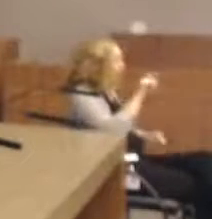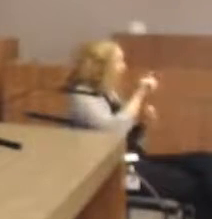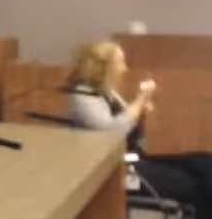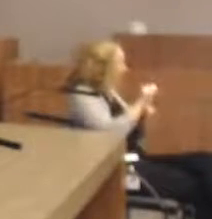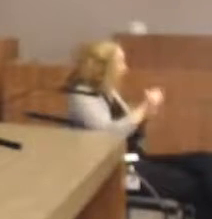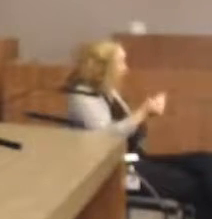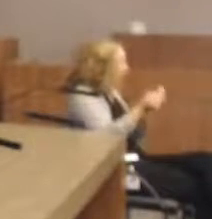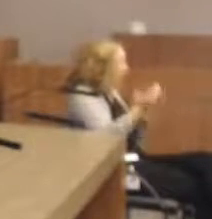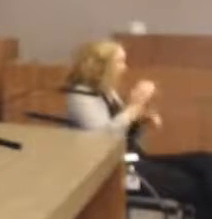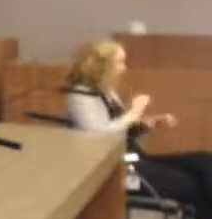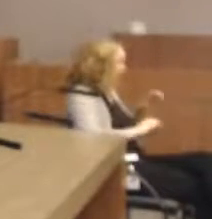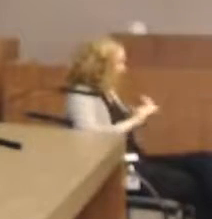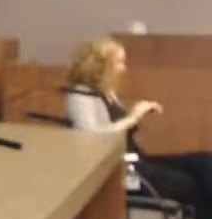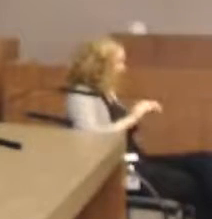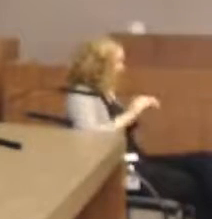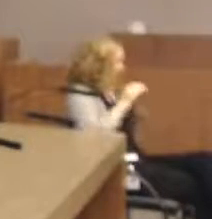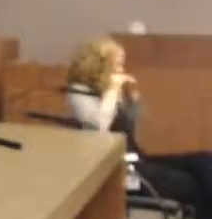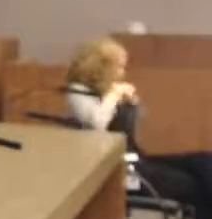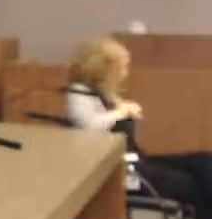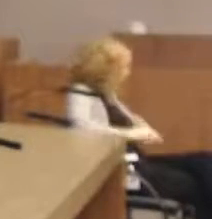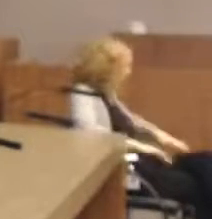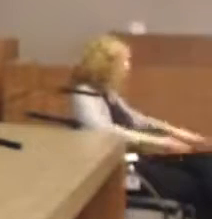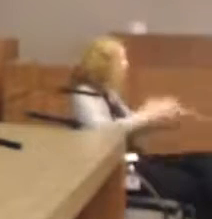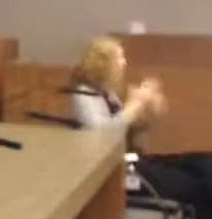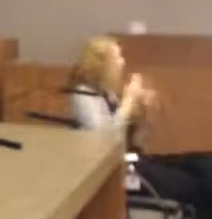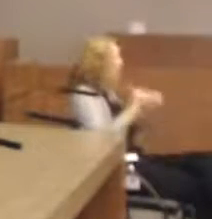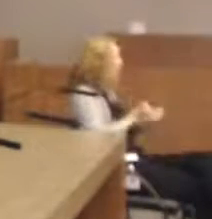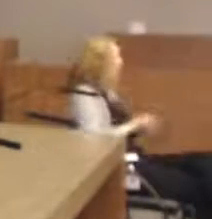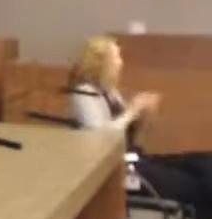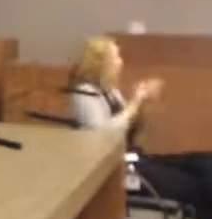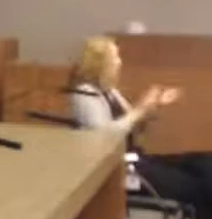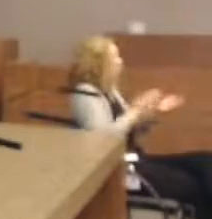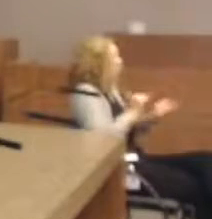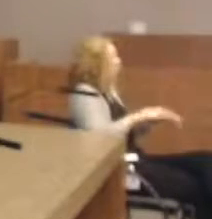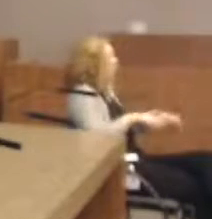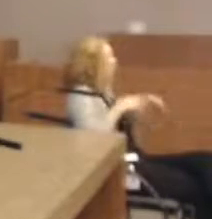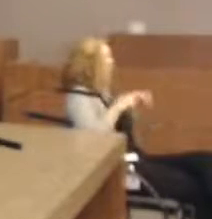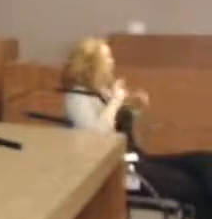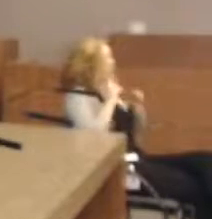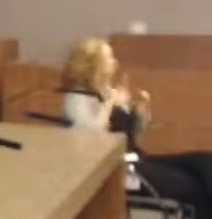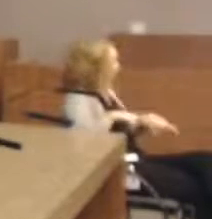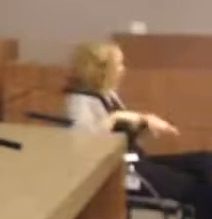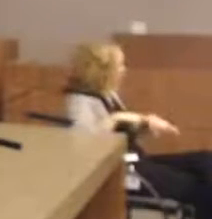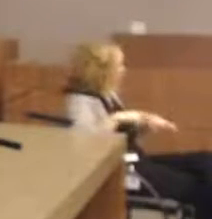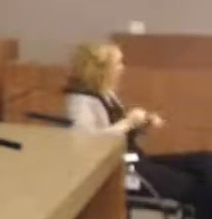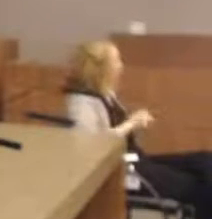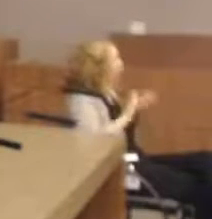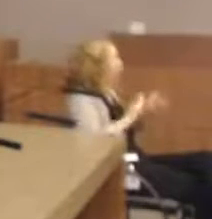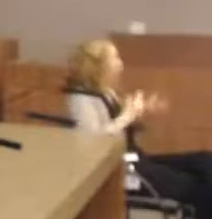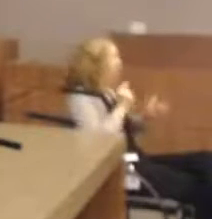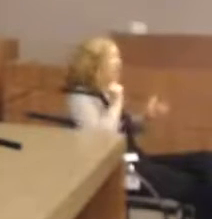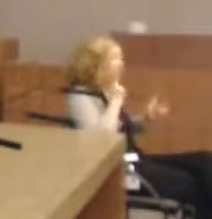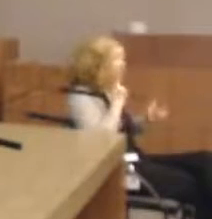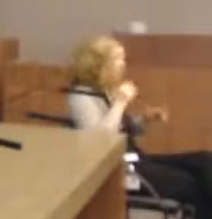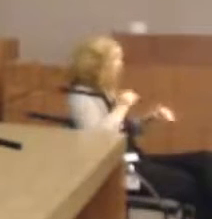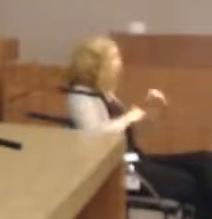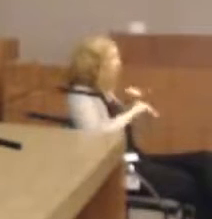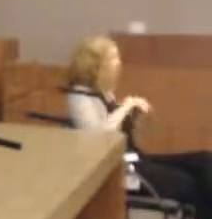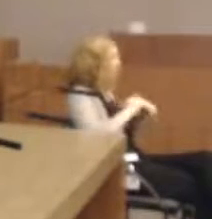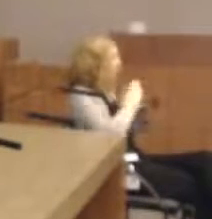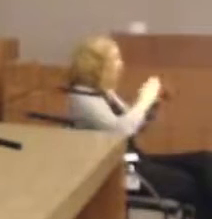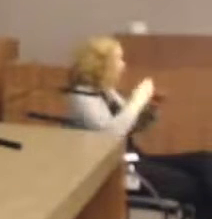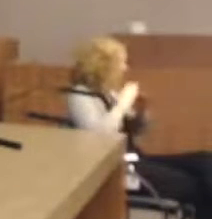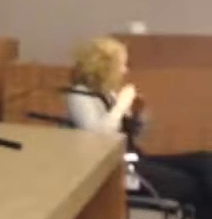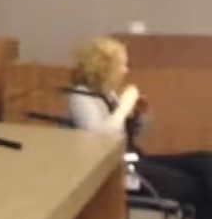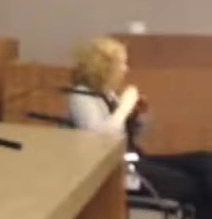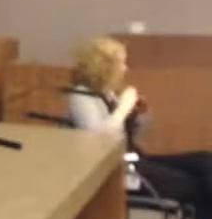too many chemicals have flooded, and it's now caused this paralyzing reaction. and it causes profound motor inhibition. So